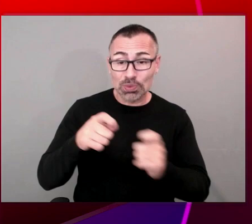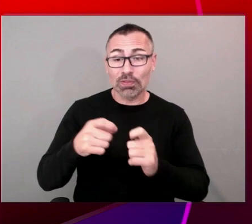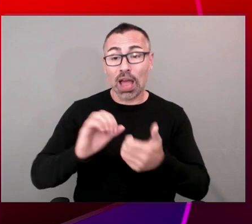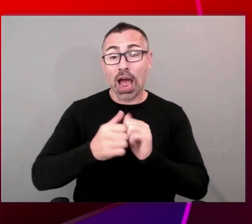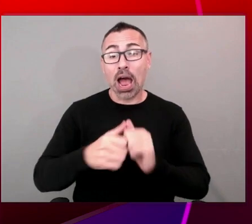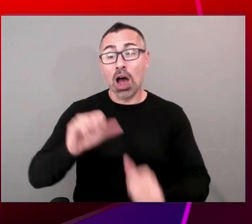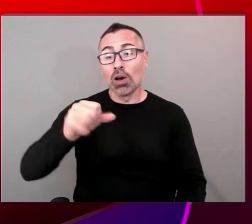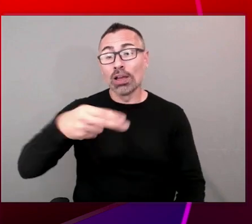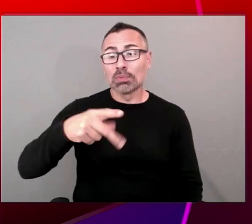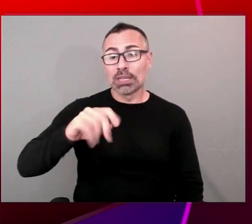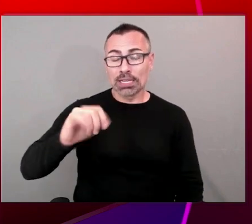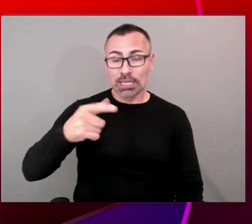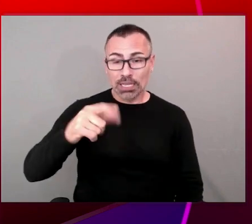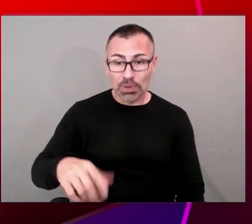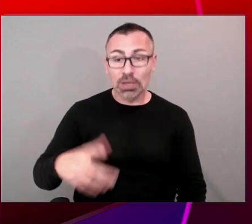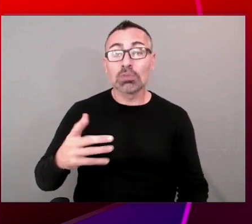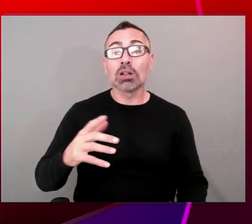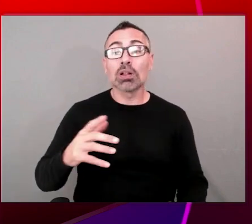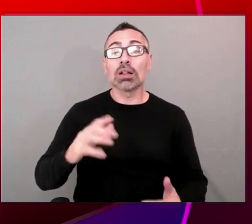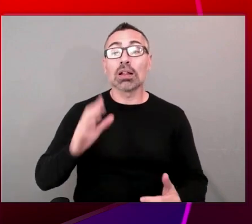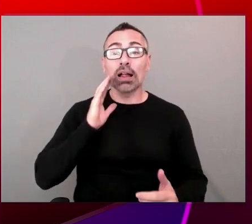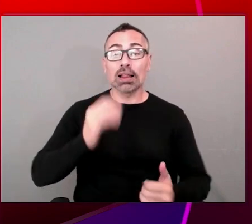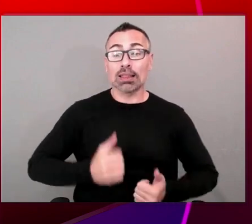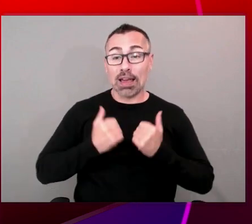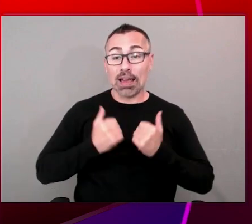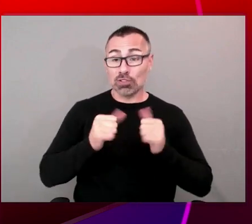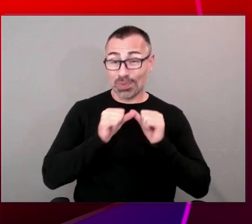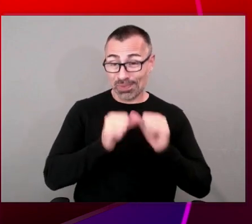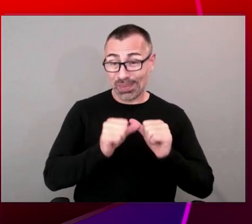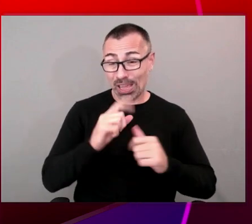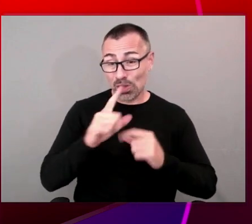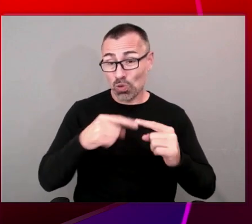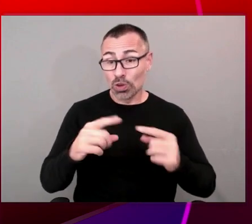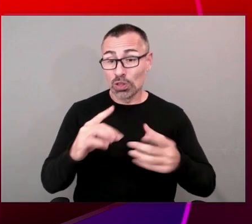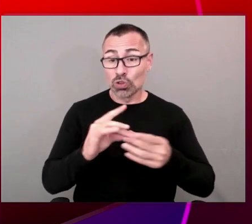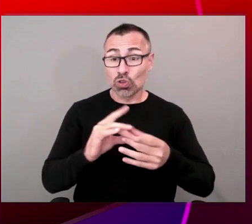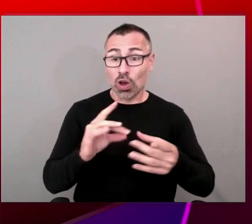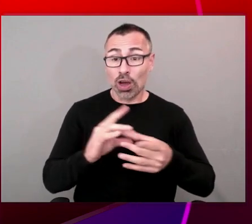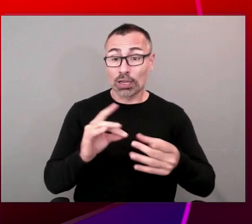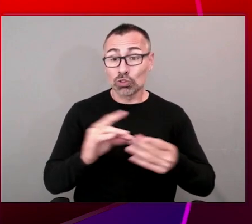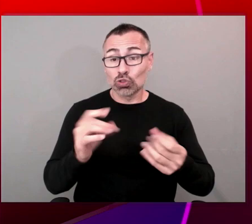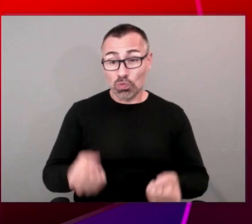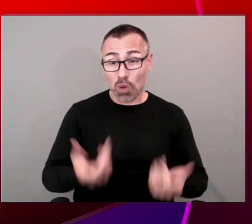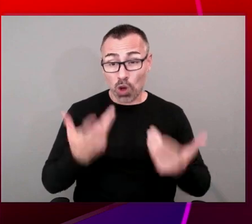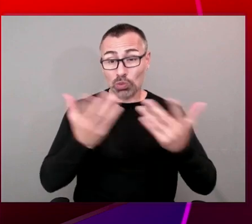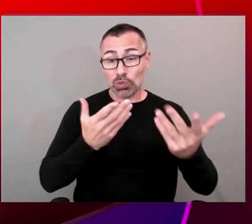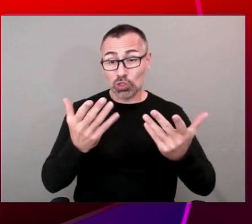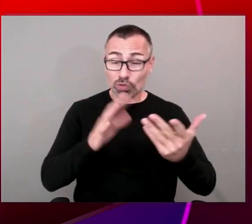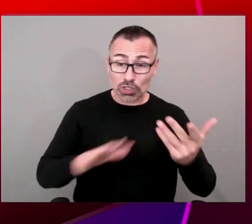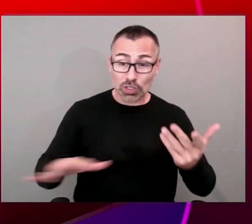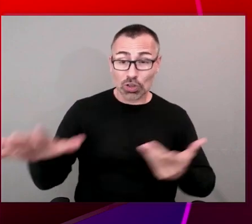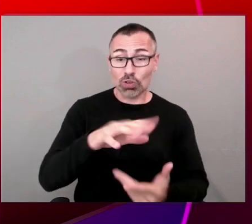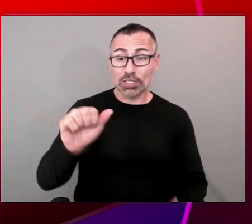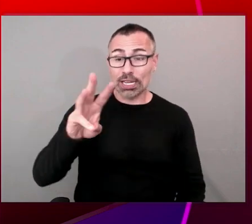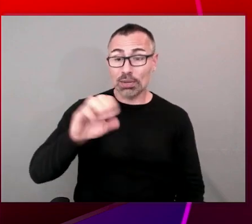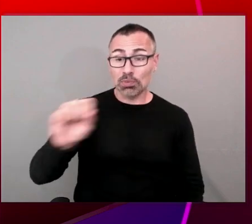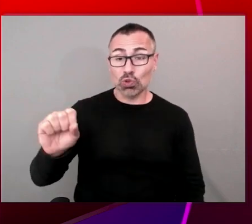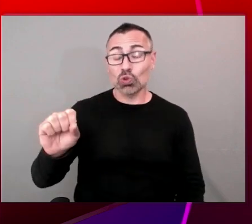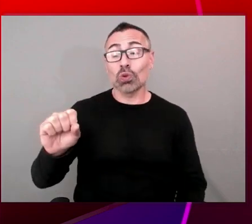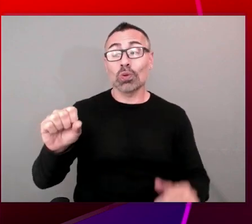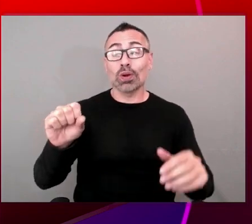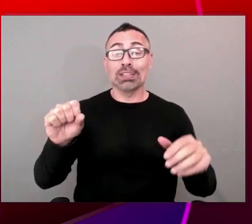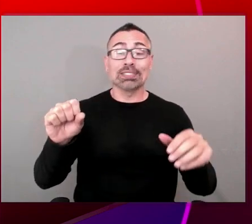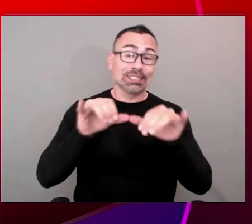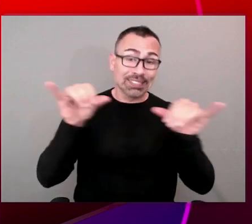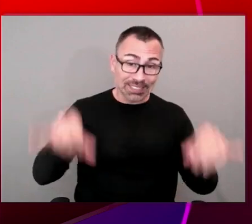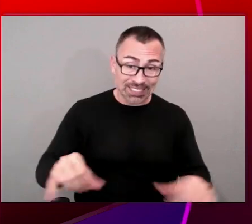are being maintained when you're talking to multiple services across the AWS ecosystem, the defaults will recycle connections